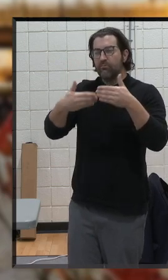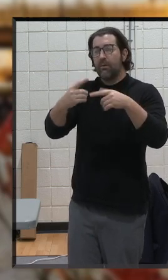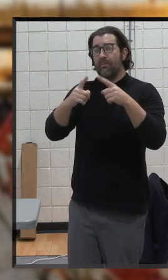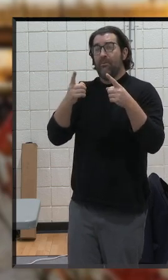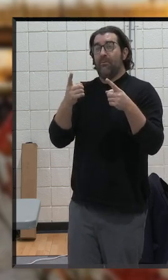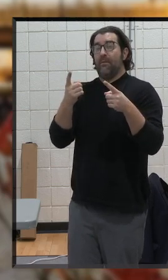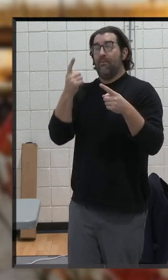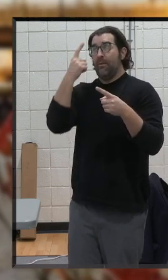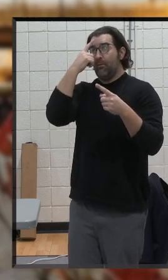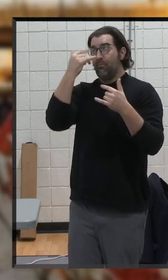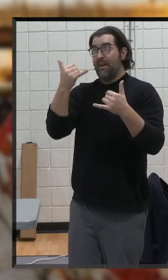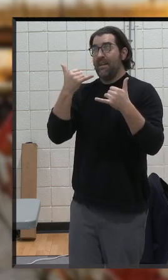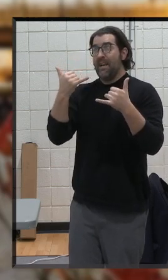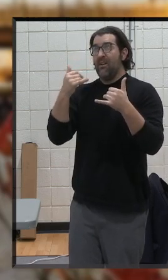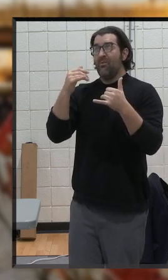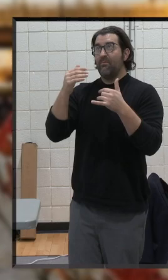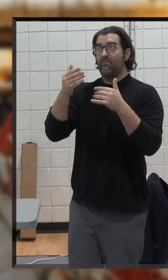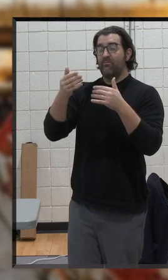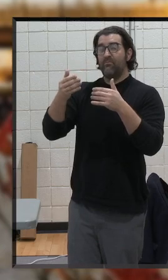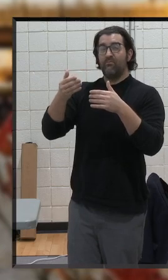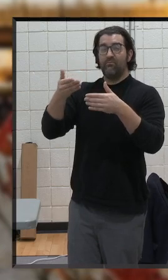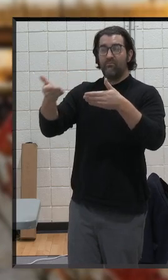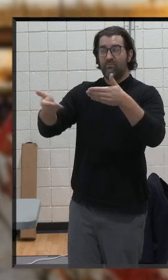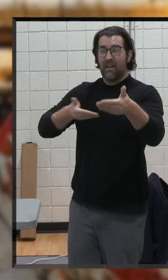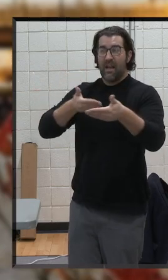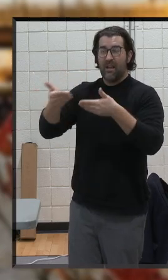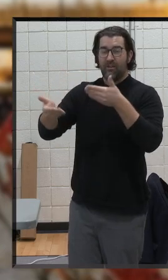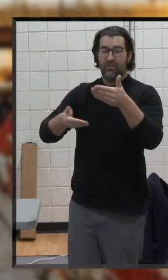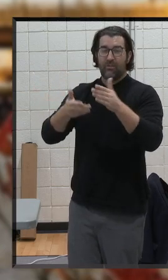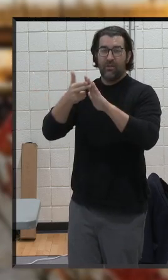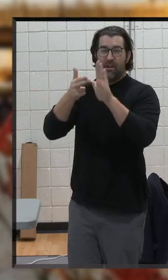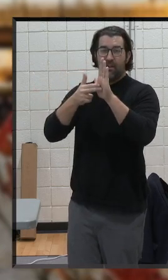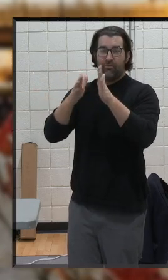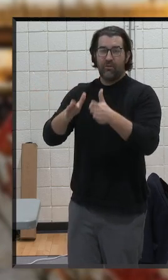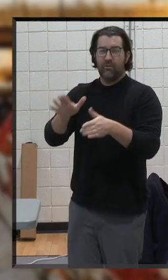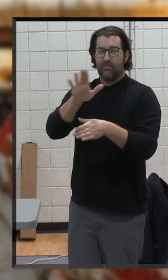anticipating advertisement of the project there in summer 2026.